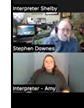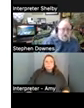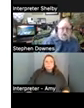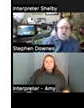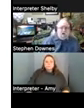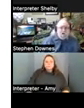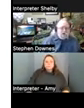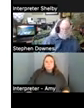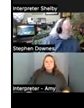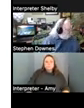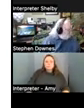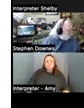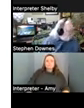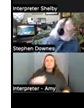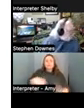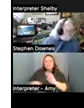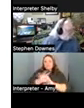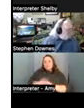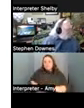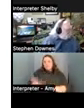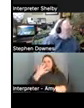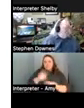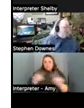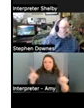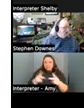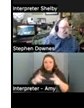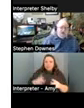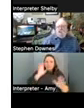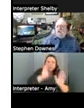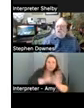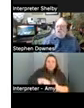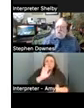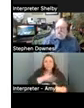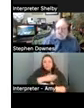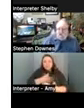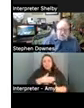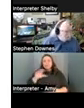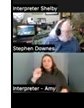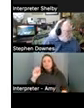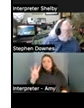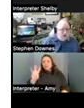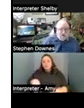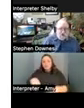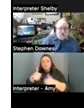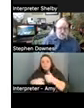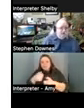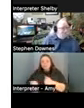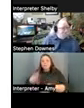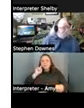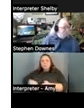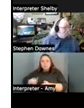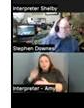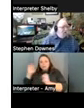five major areas images music software text and finally research and education